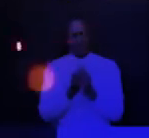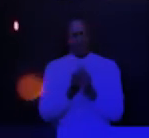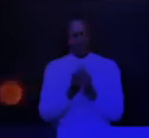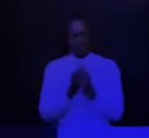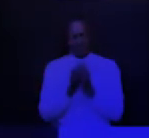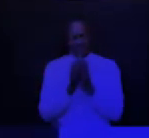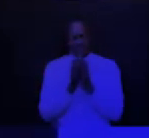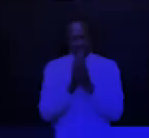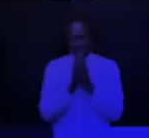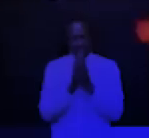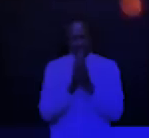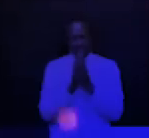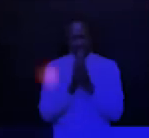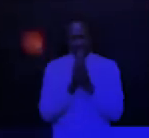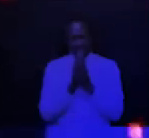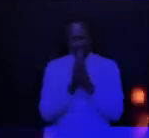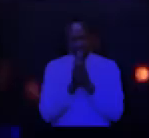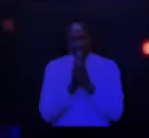favor.